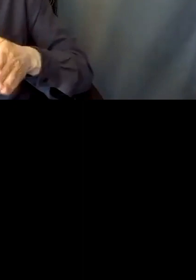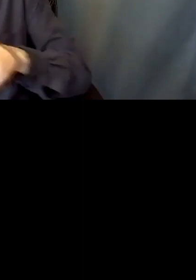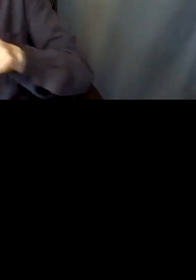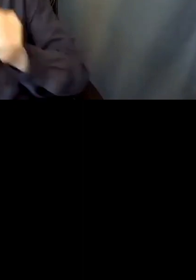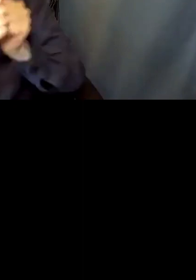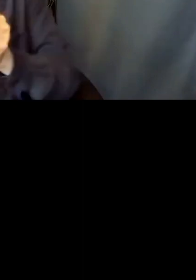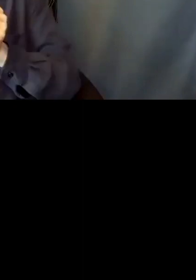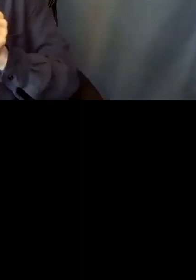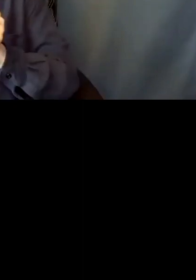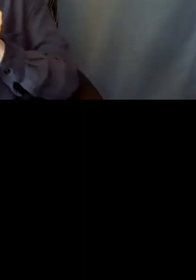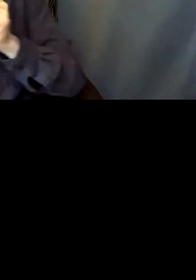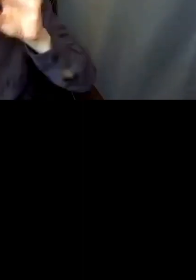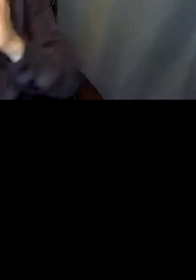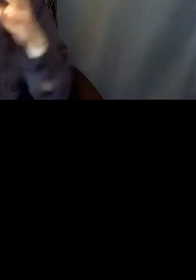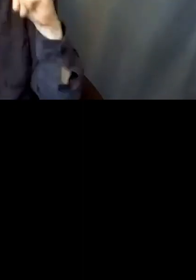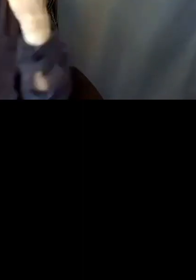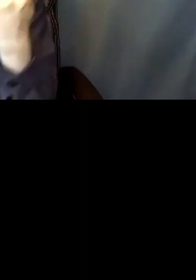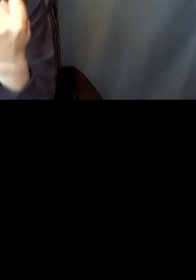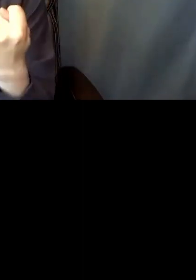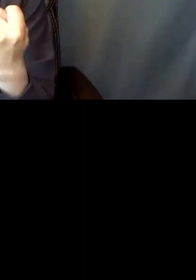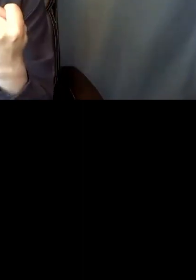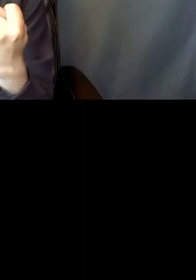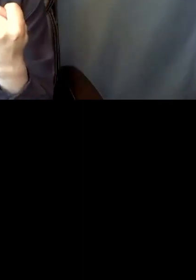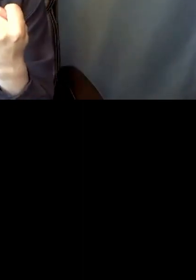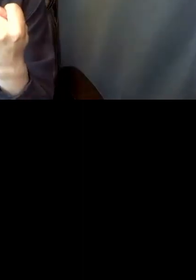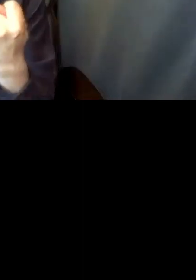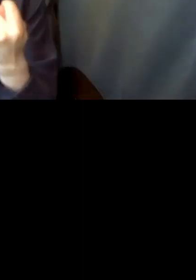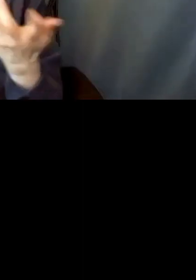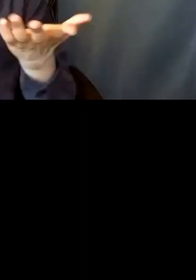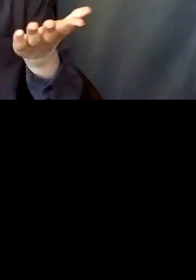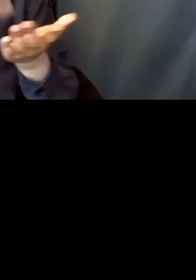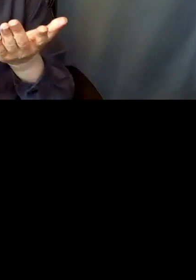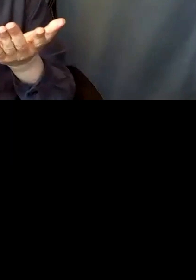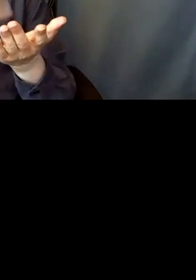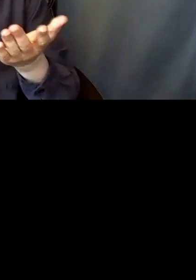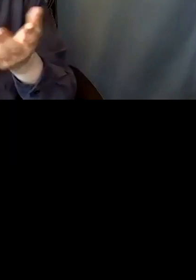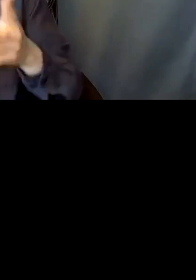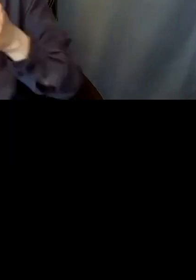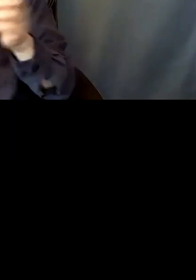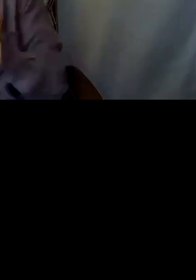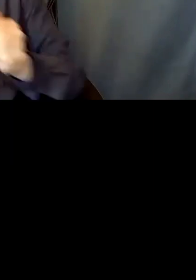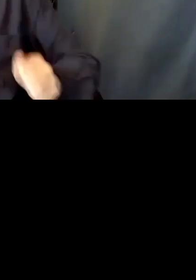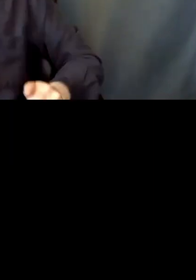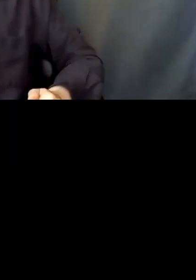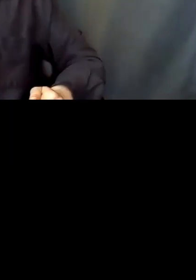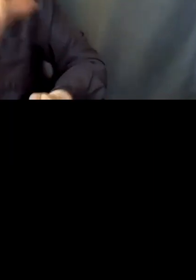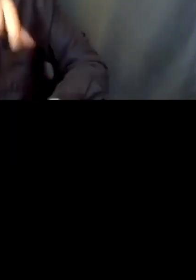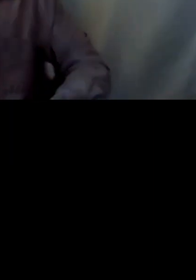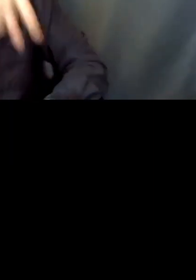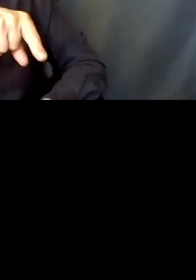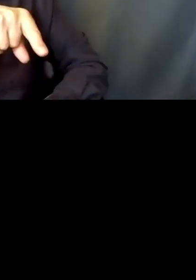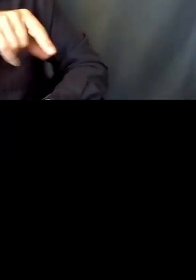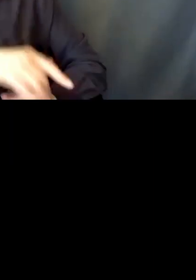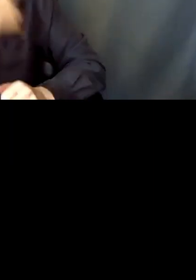family team, and to talk about the fact that she would always start with Riley and always start by saying,